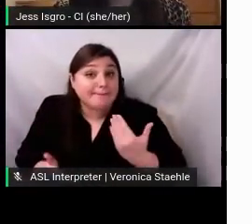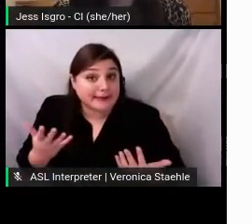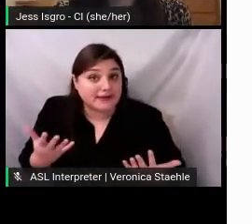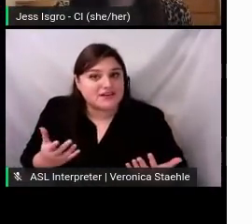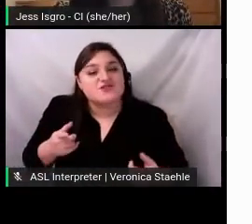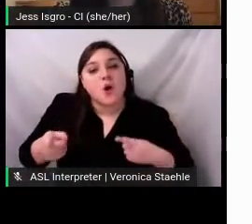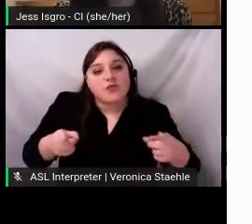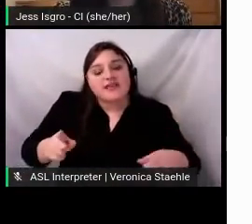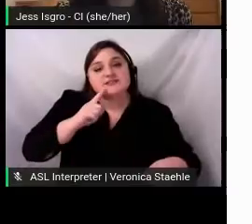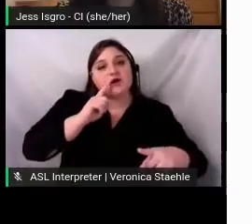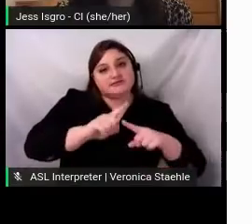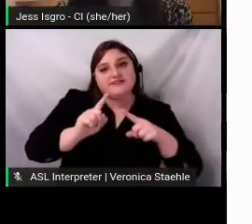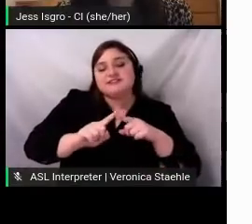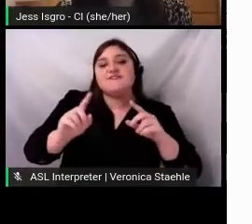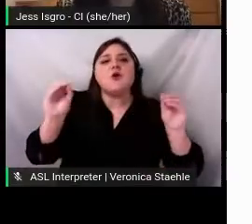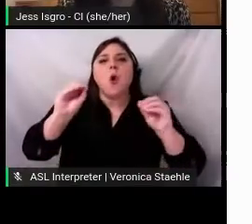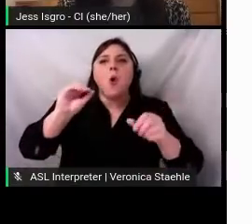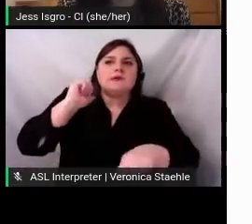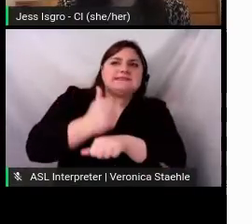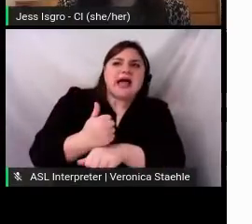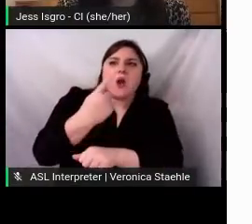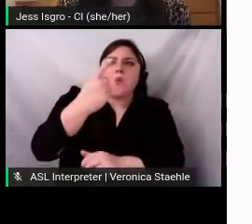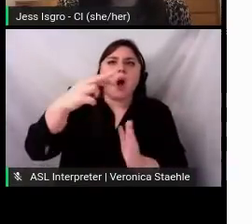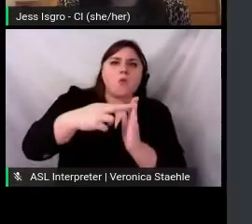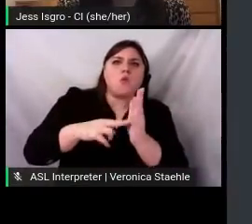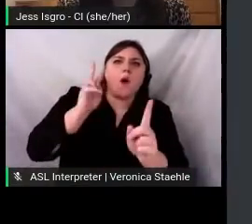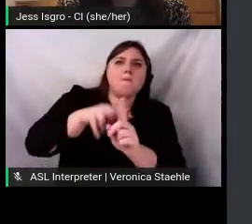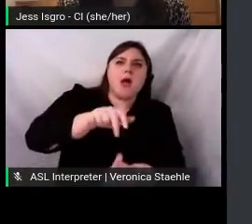can be sussed out through this type of analysis.